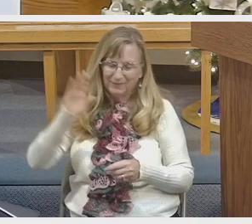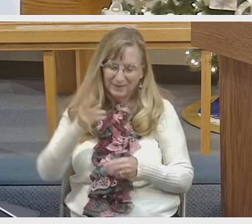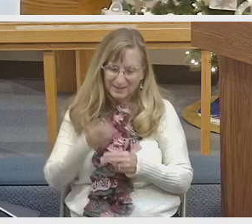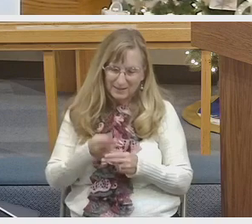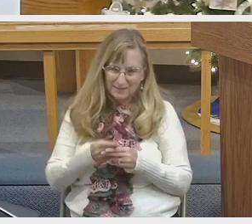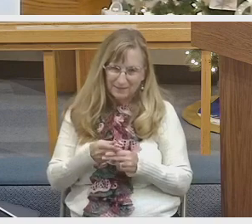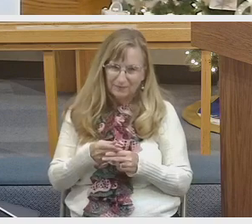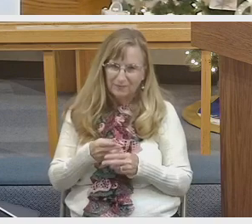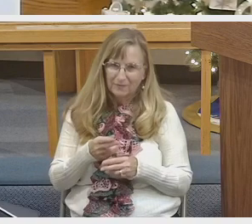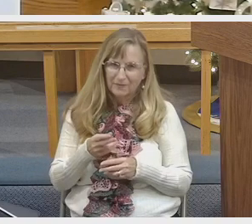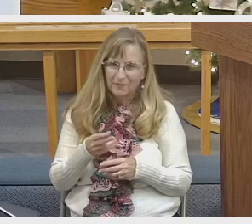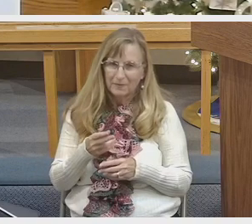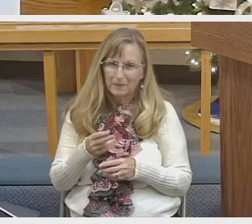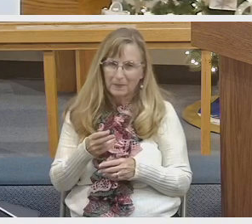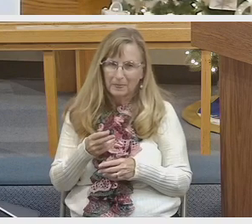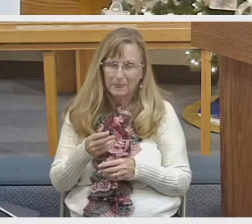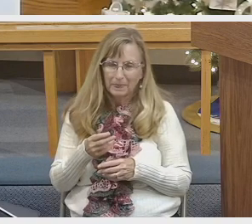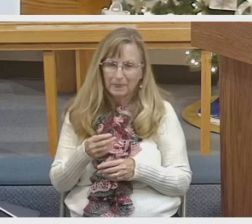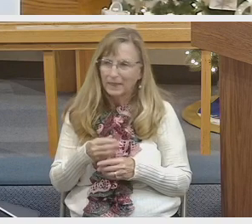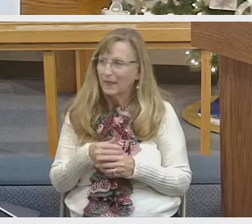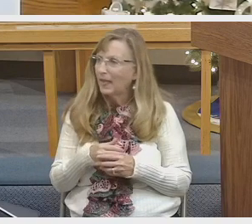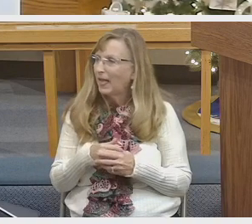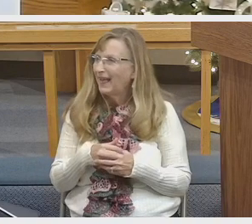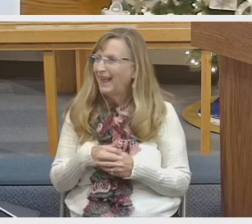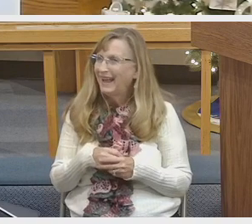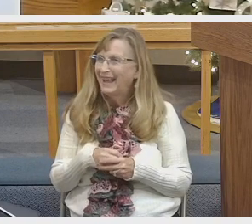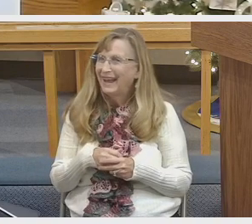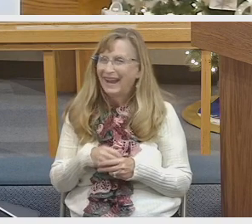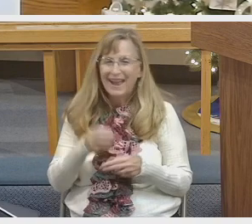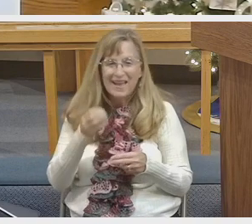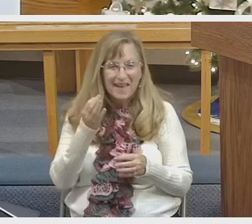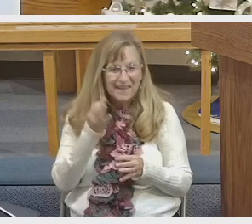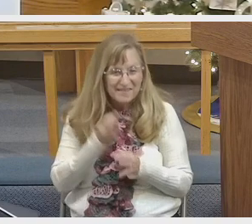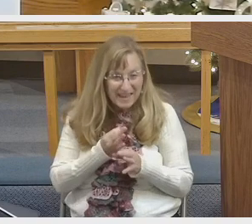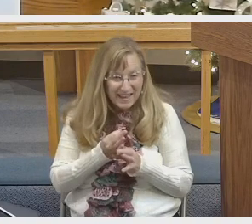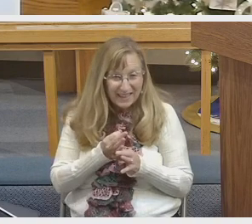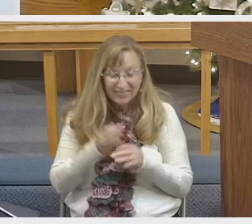love. Can I tell you one more thing because I'm early?